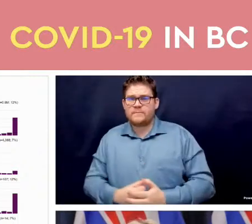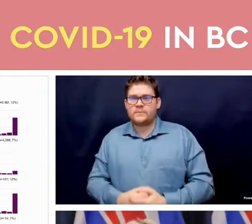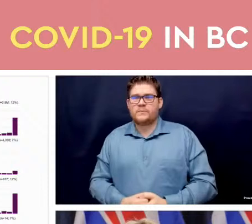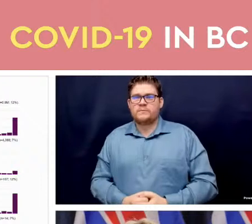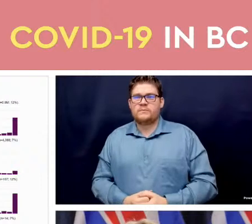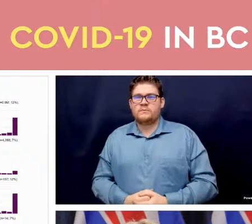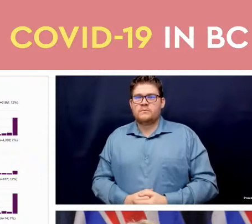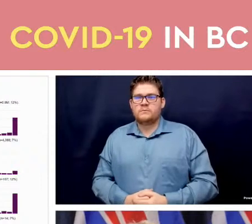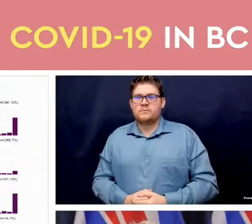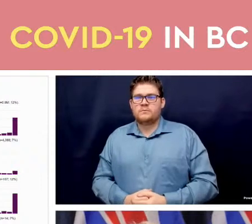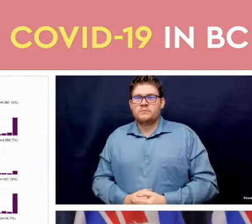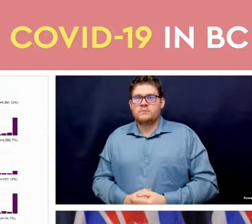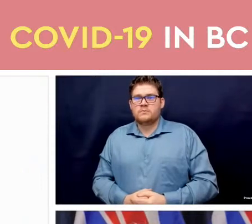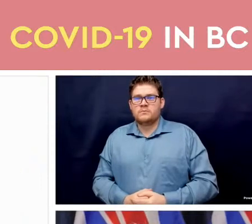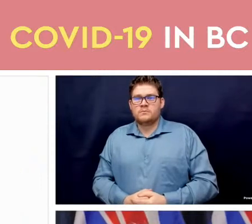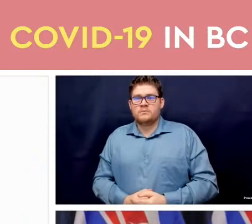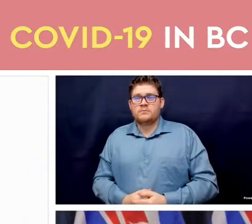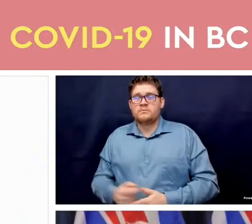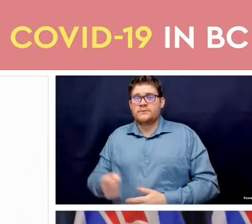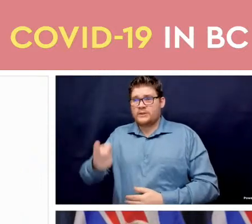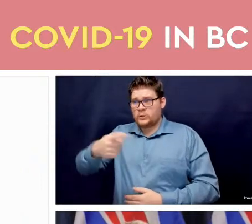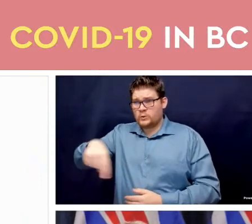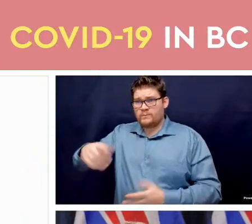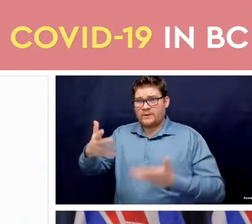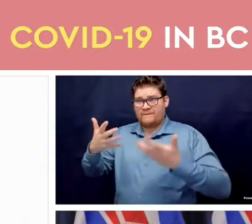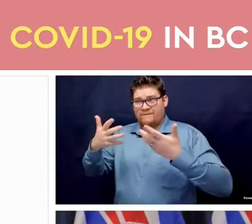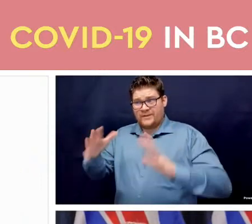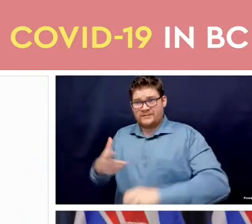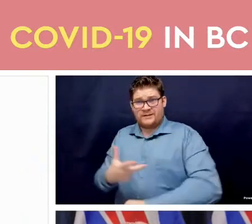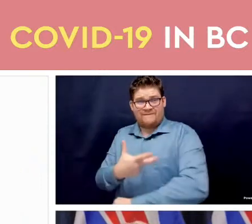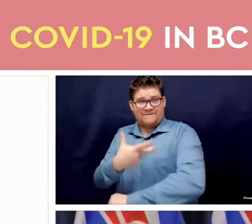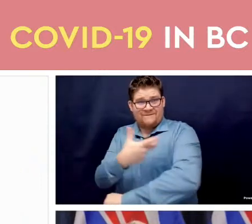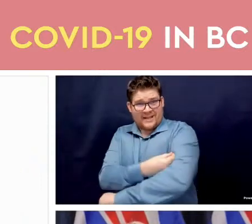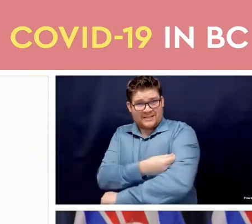you're vaccinated, this Omicron is causing